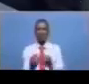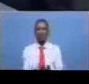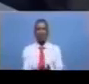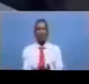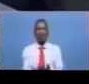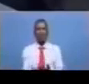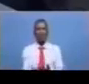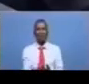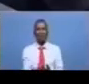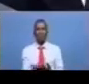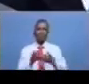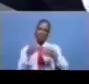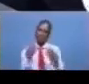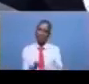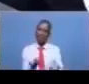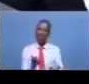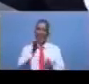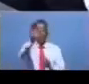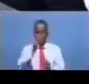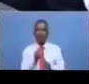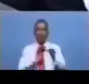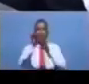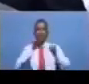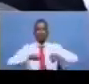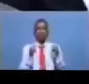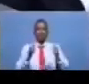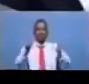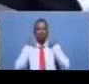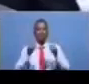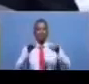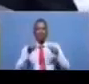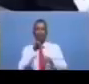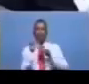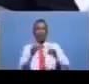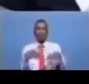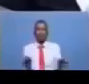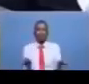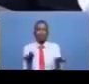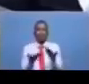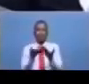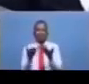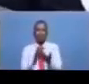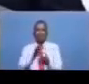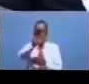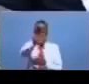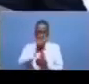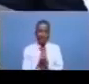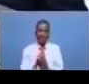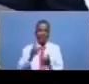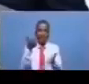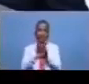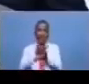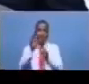no we ni esi wo machiremu a bachiremu so awsoma asam ni tia wa ina say yesi Ghana fu